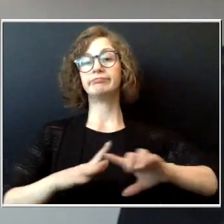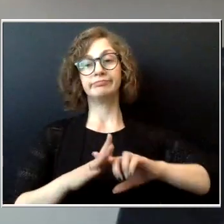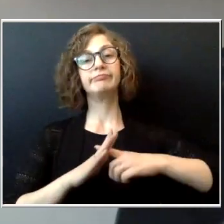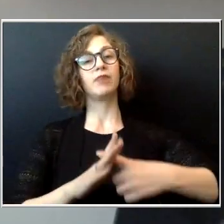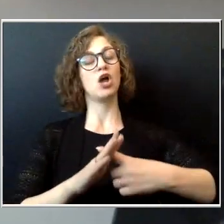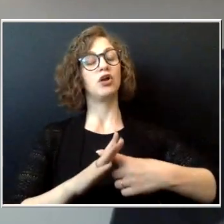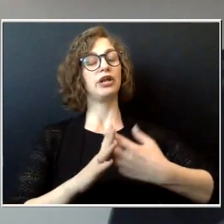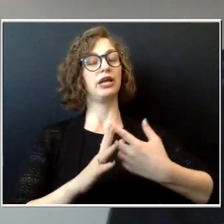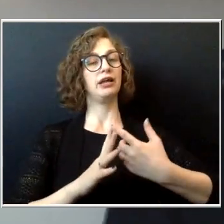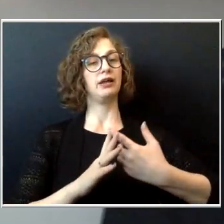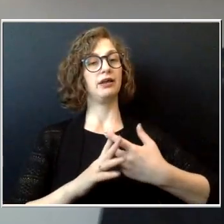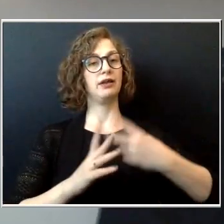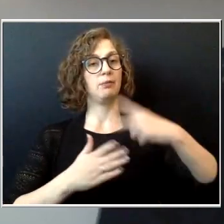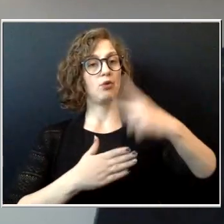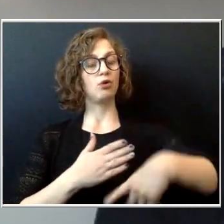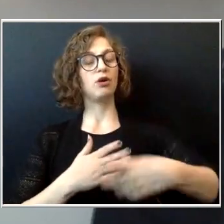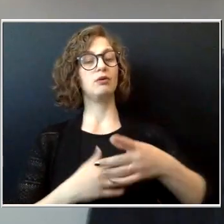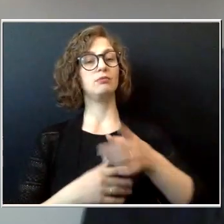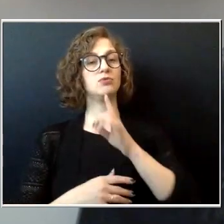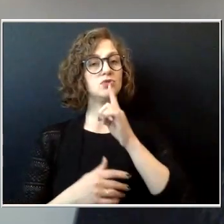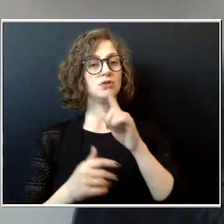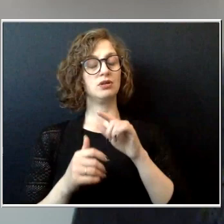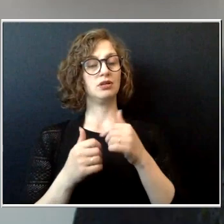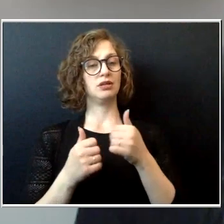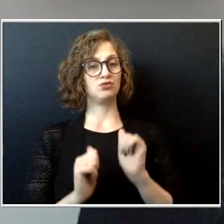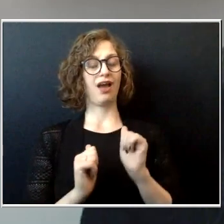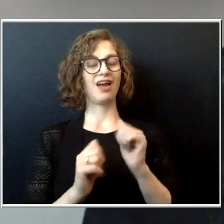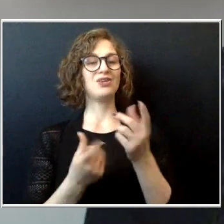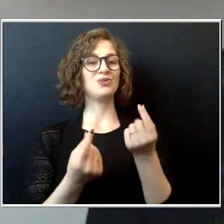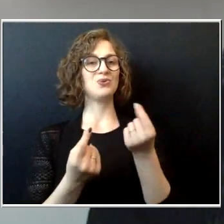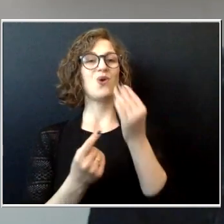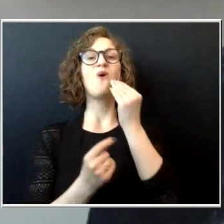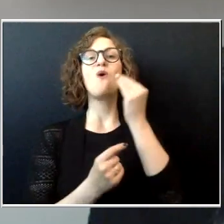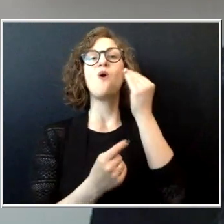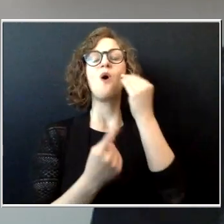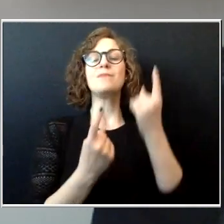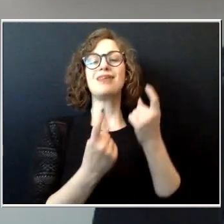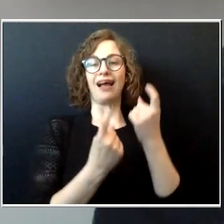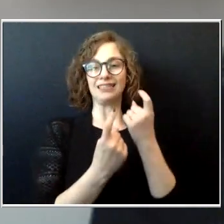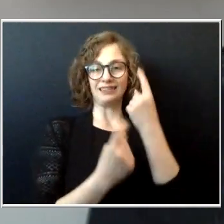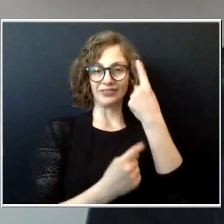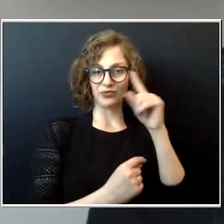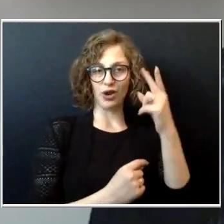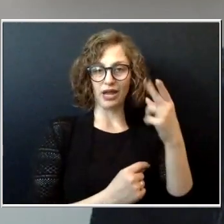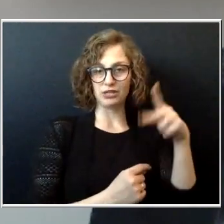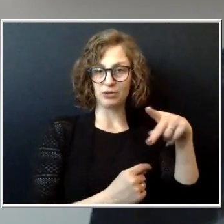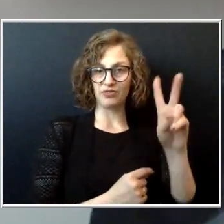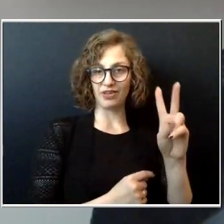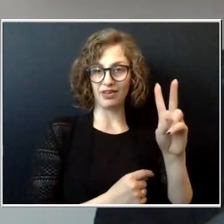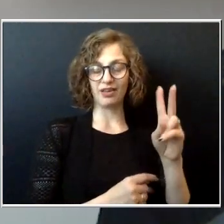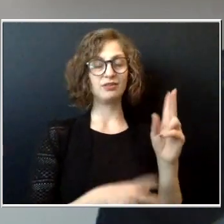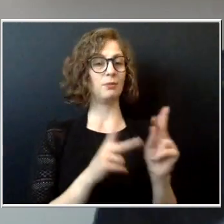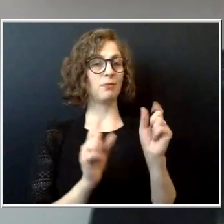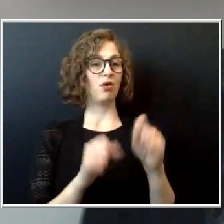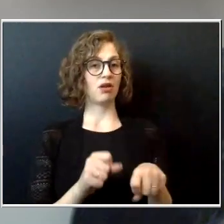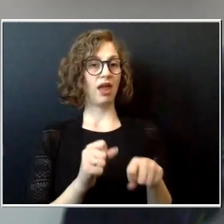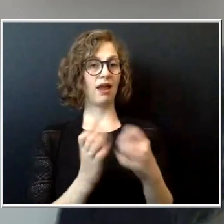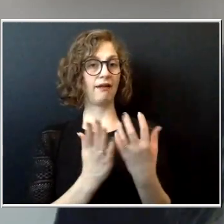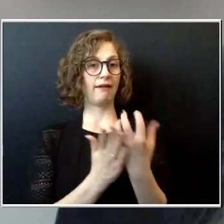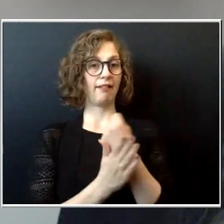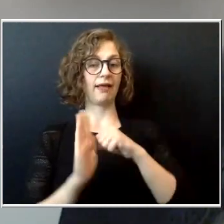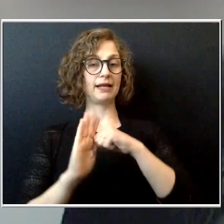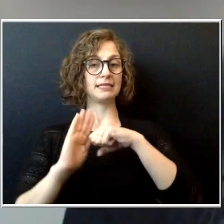year so that we can do at-home testing for HPV. So people will be collecting samples at home and then sending those